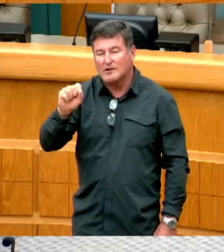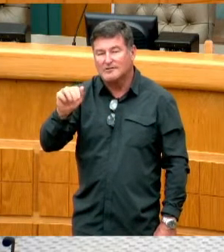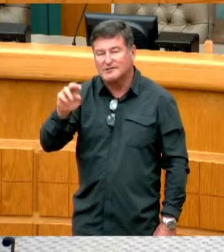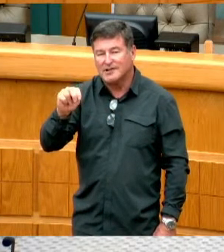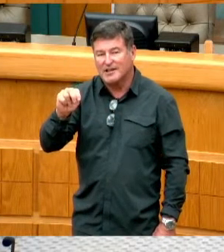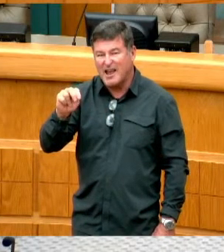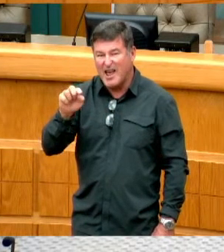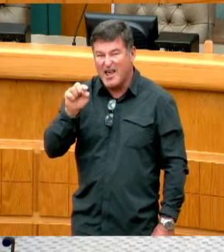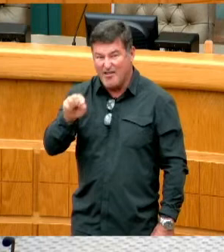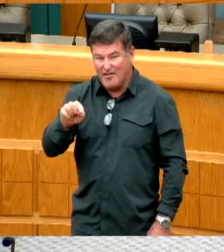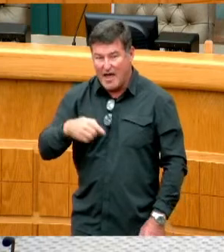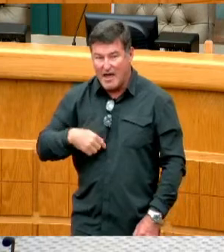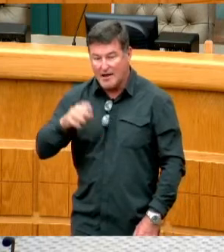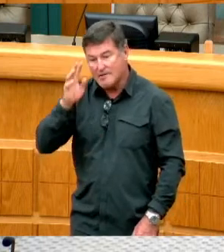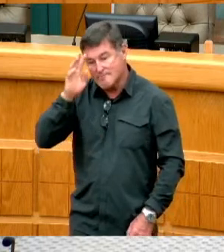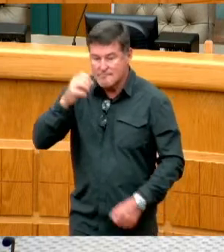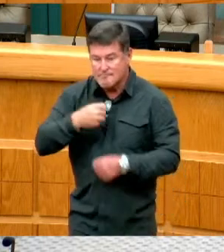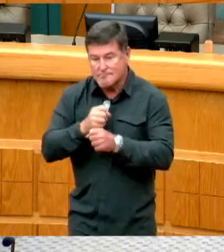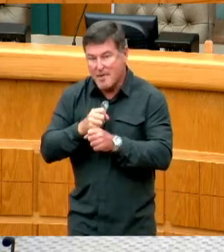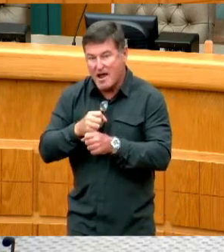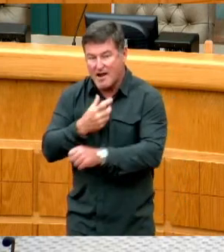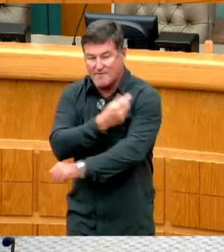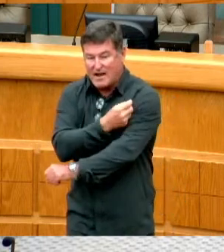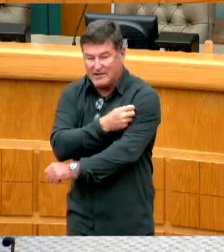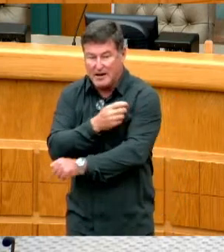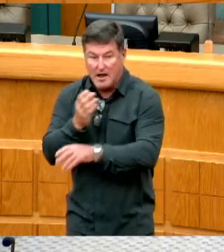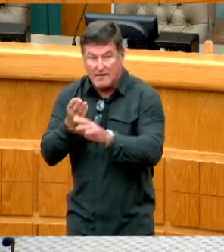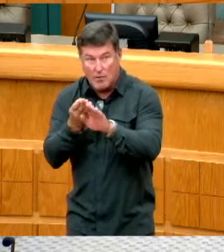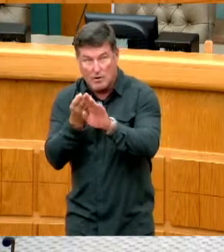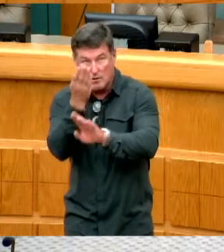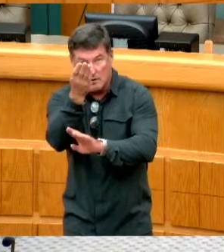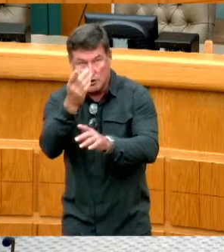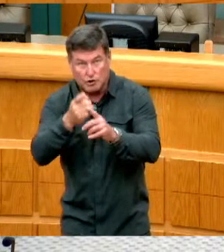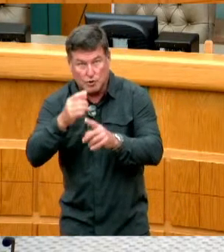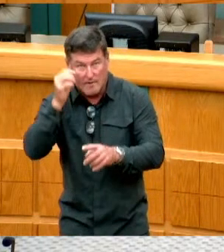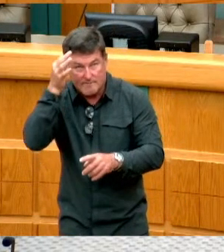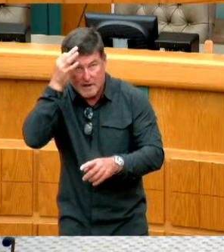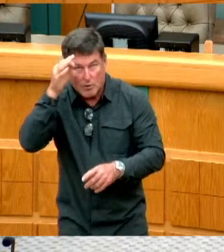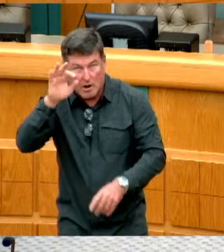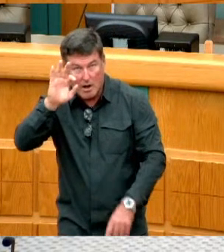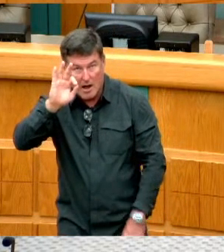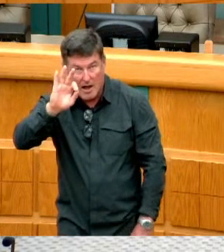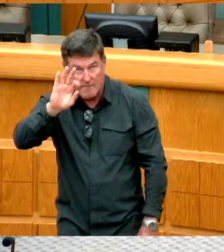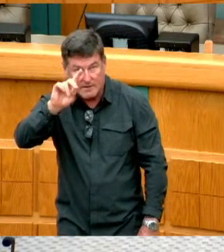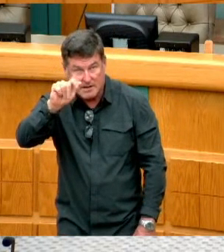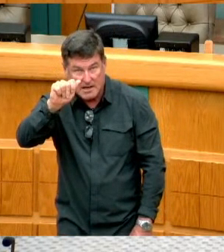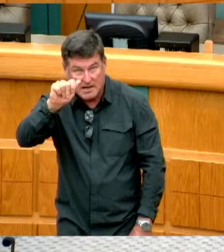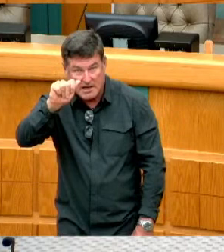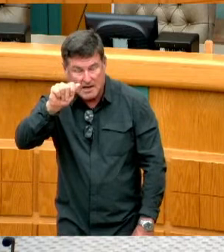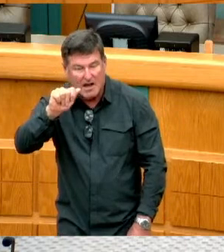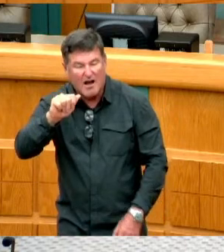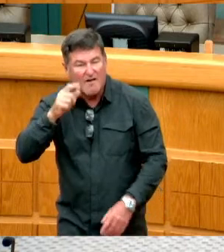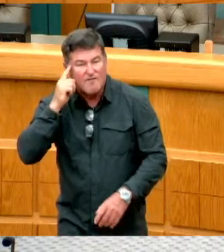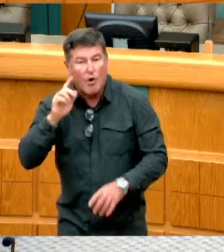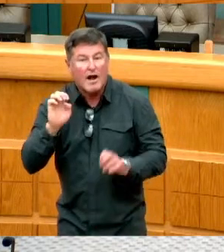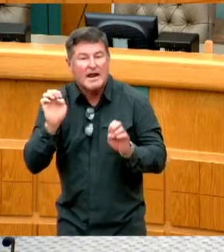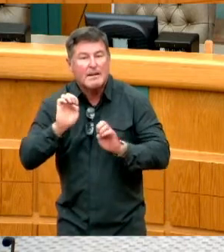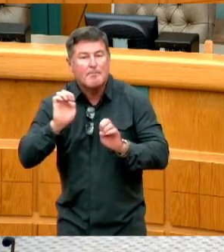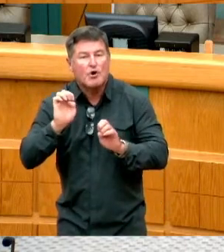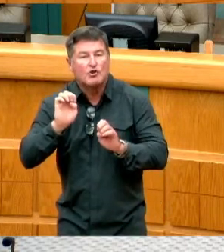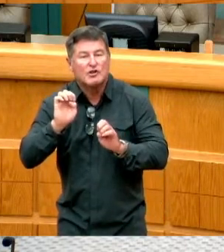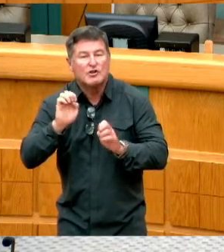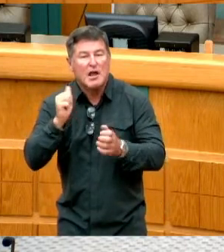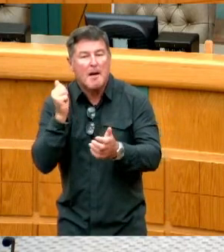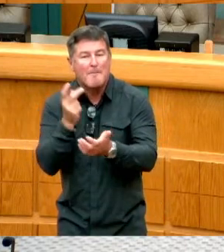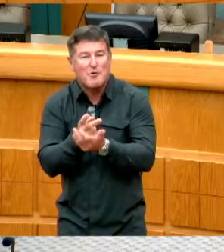very soon to the FDA. This is part of that emergency authorization use, the EAU. So what that would